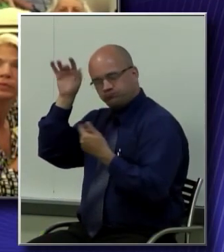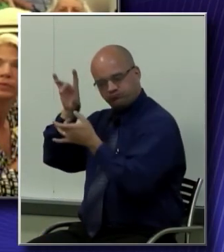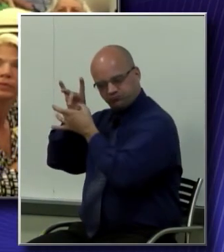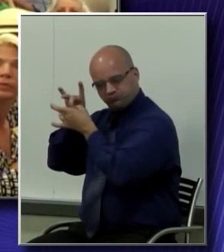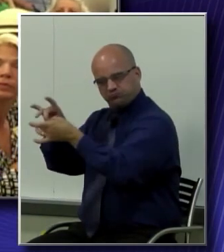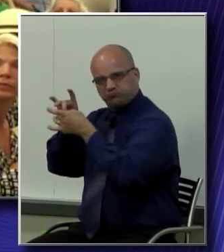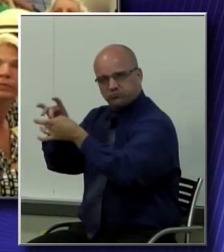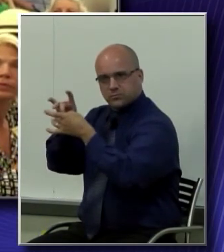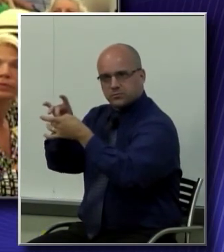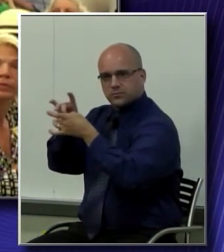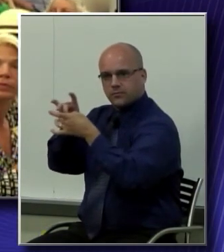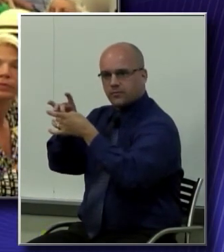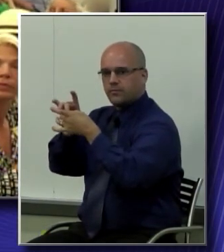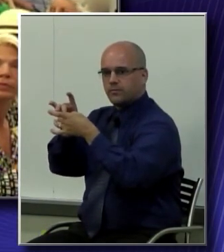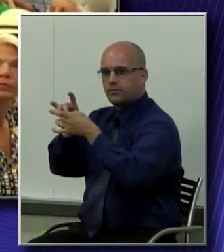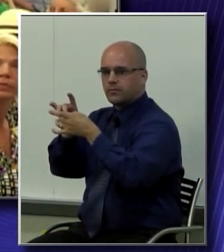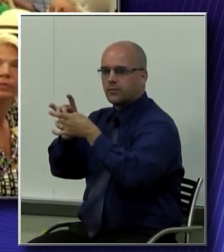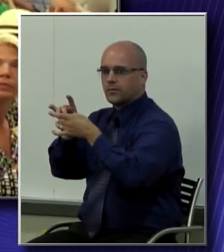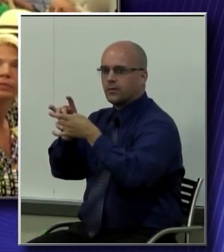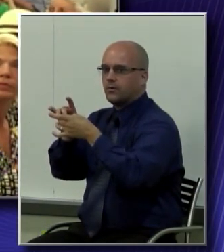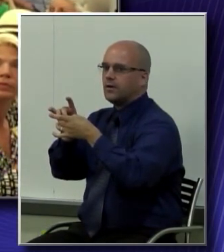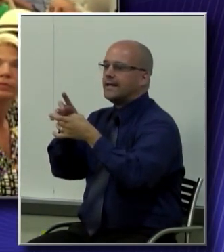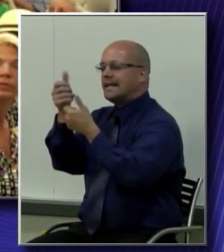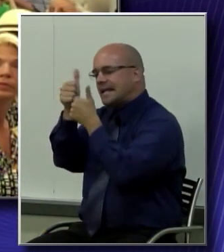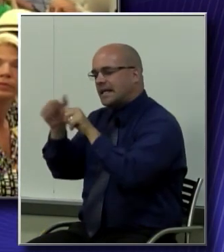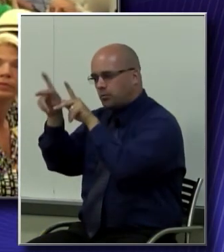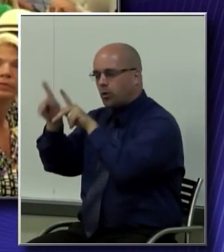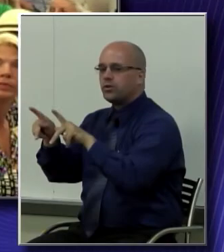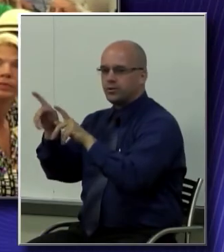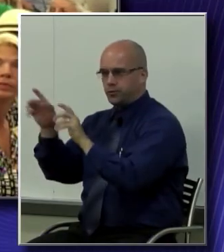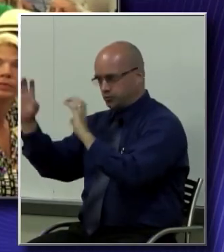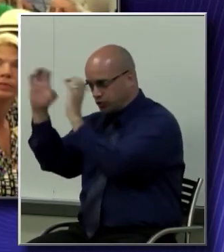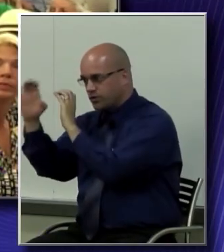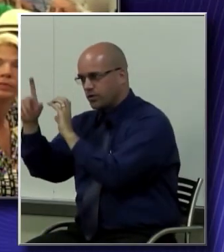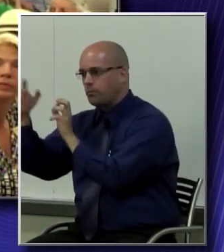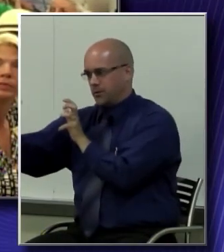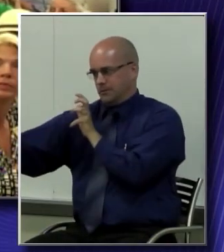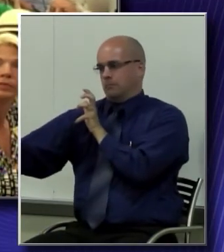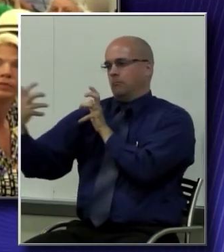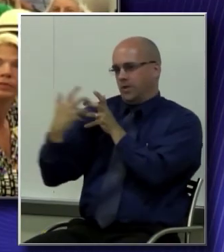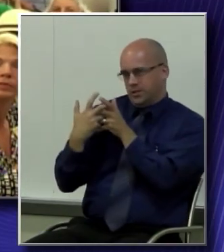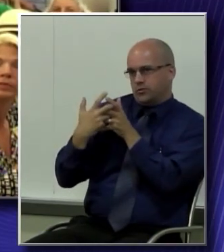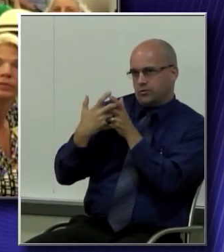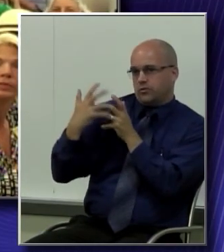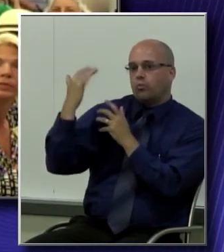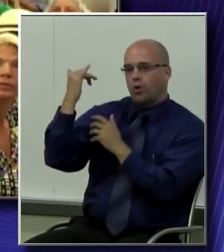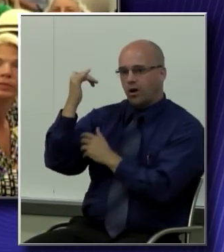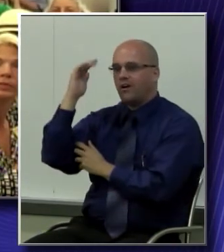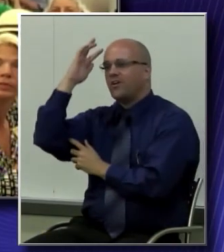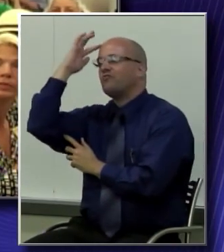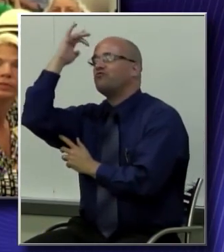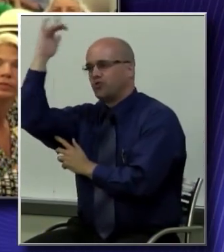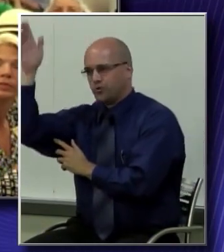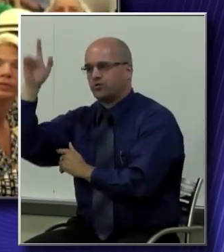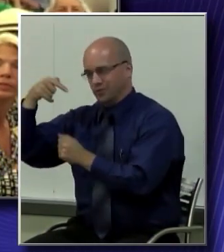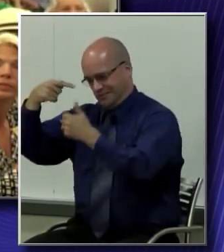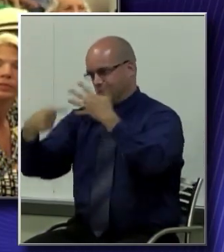carefully on any candidates that you see, because they're going to need it in the coming days around here. Thank